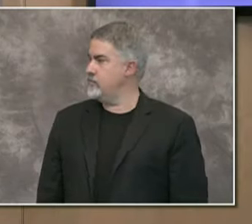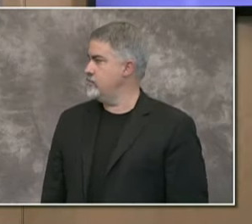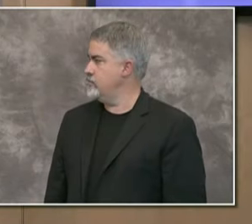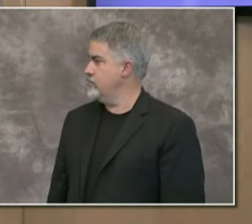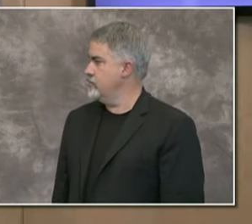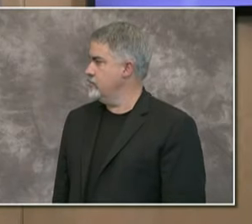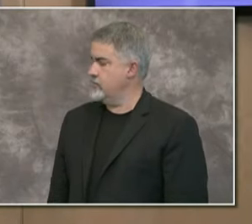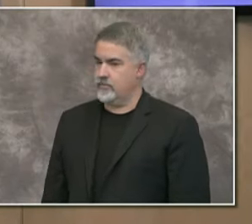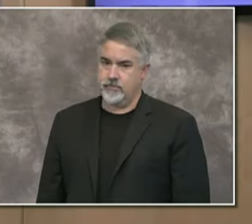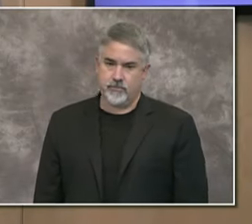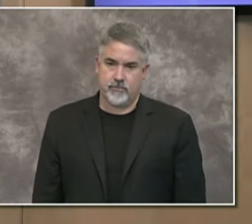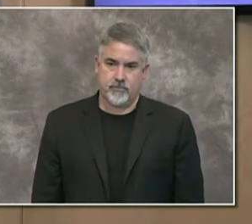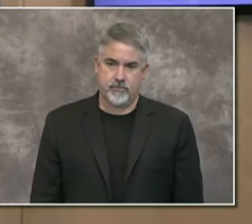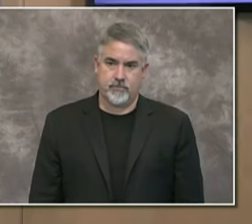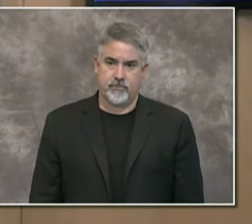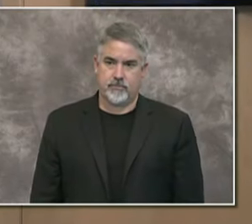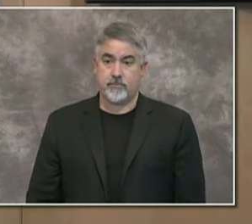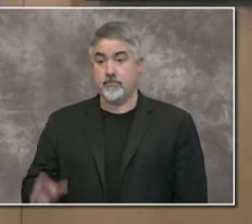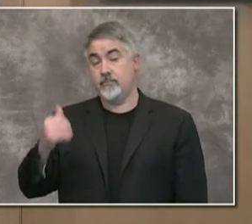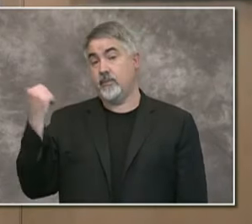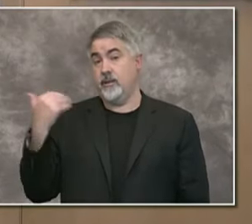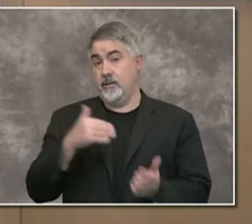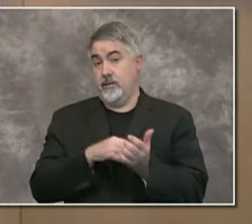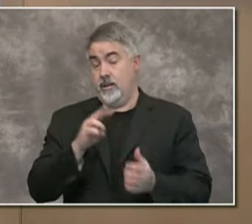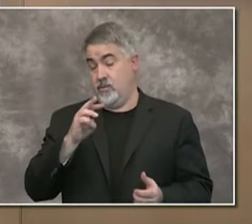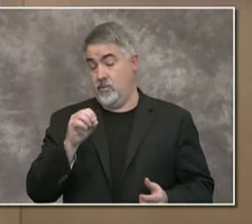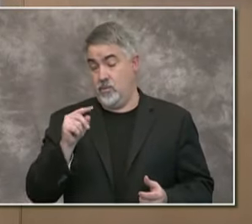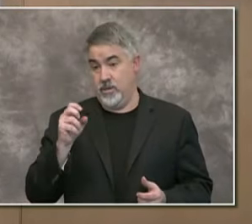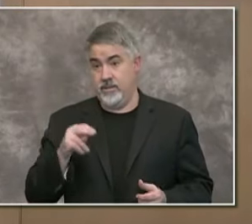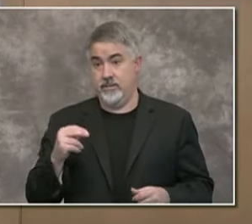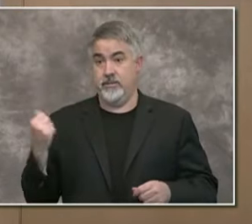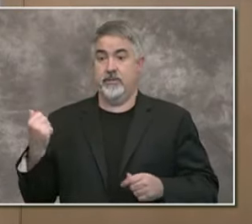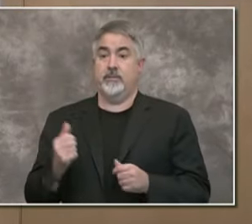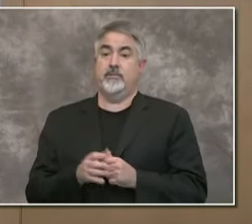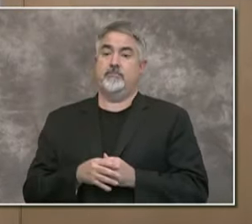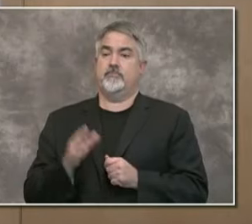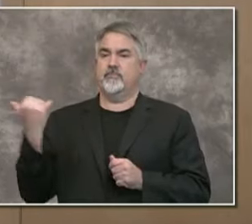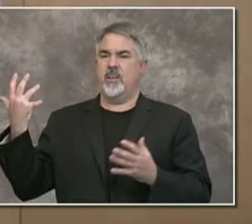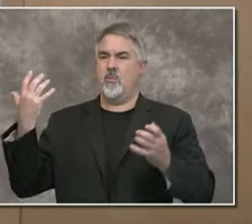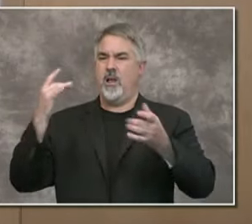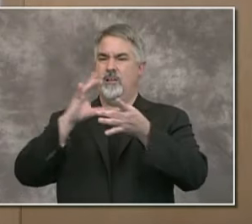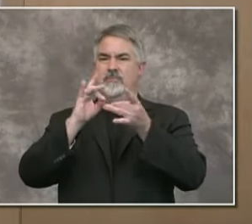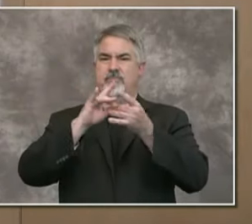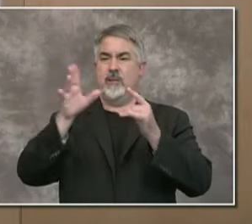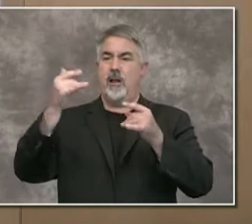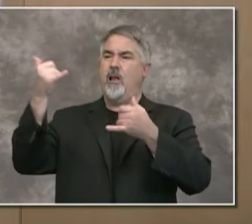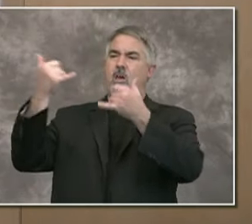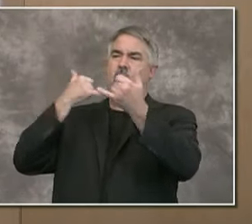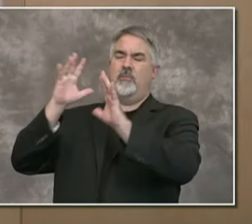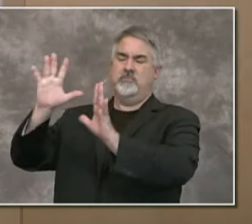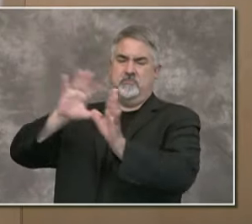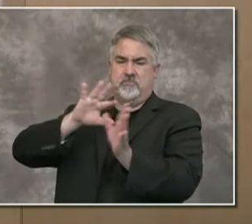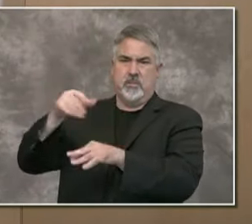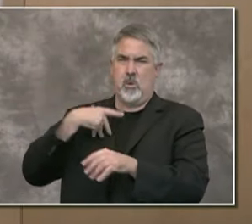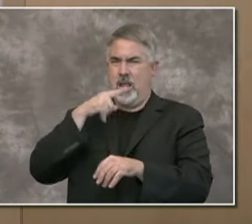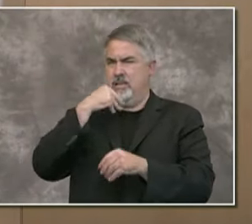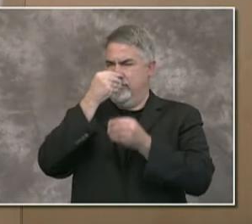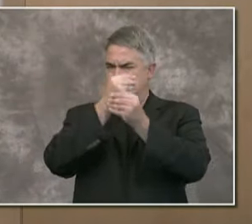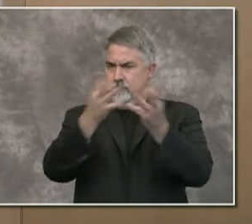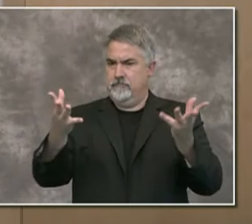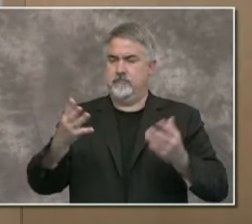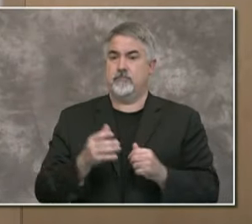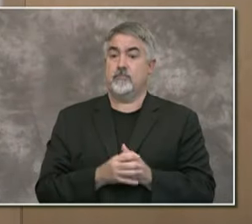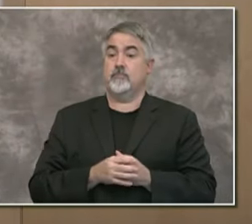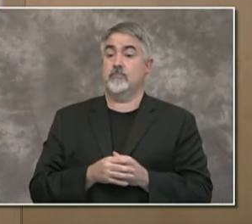This is Dr. Wooten again, and I just want to make a comment, not about that last question, but it does support what Dr. Ifantidis has already